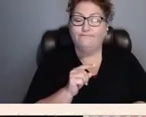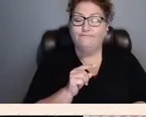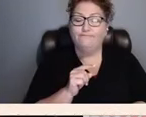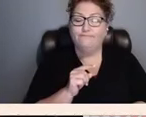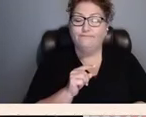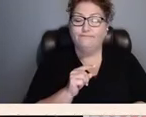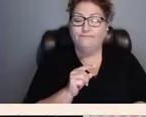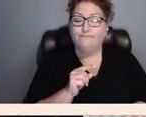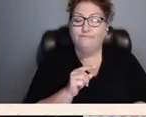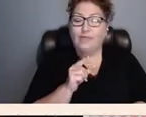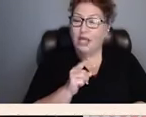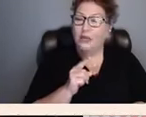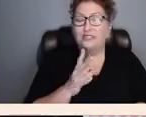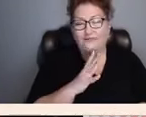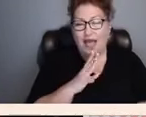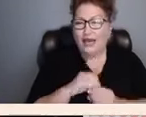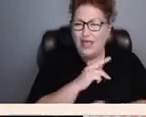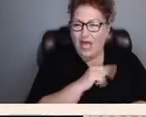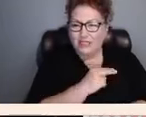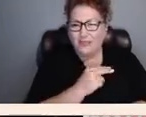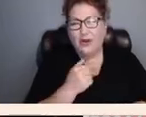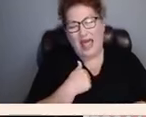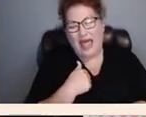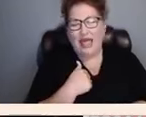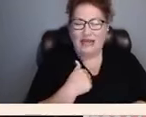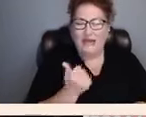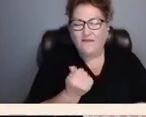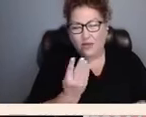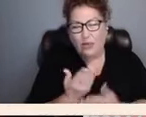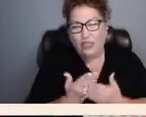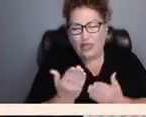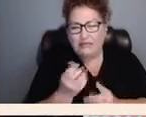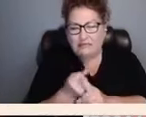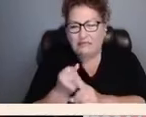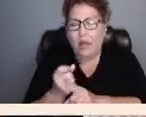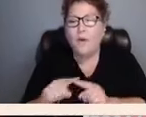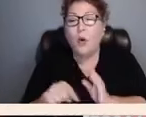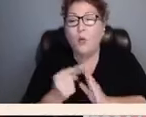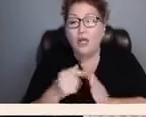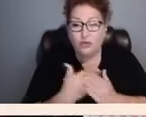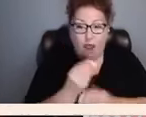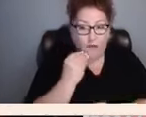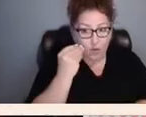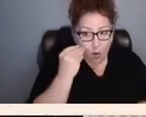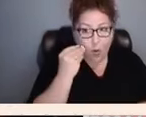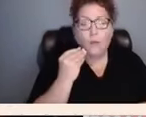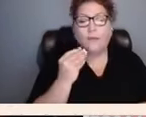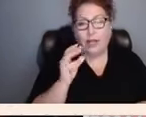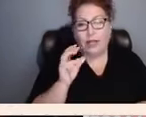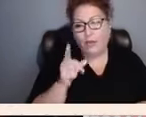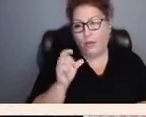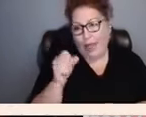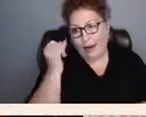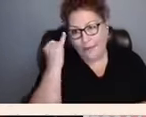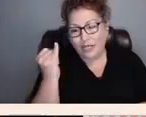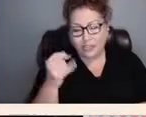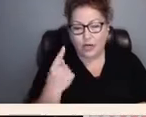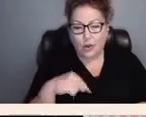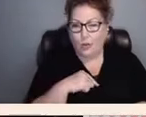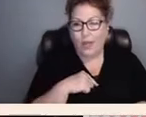fine in the hospital. He had a couple setbacks, but once he got home, as you can imagine, we were